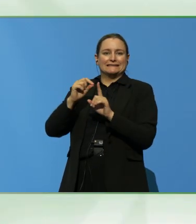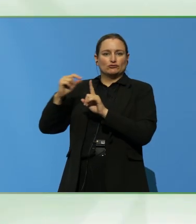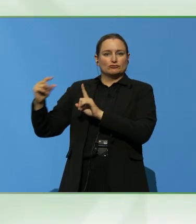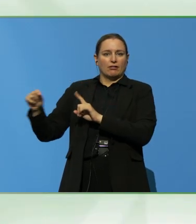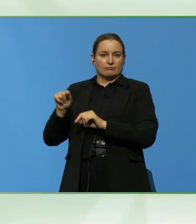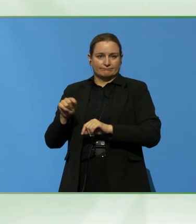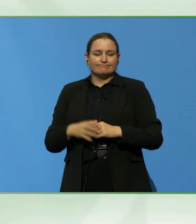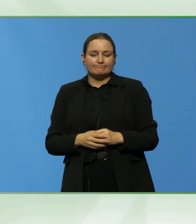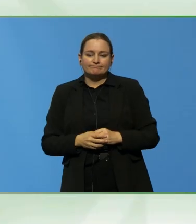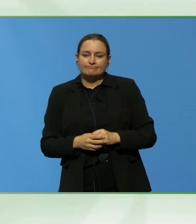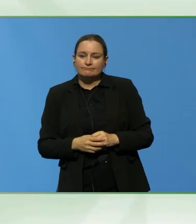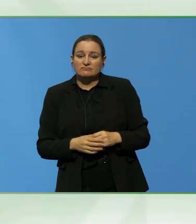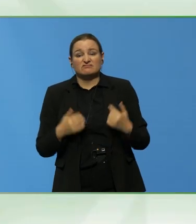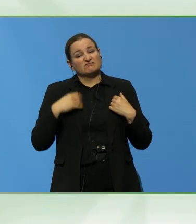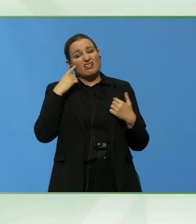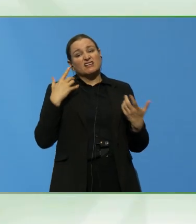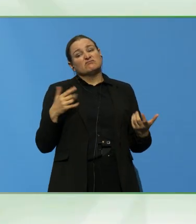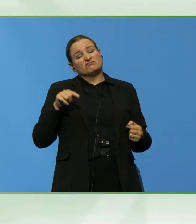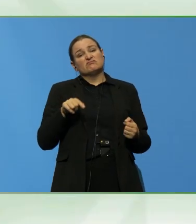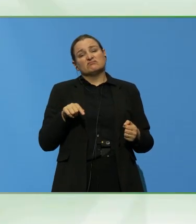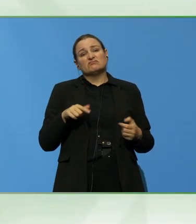think it's also inclusion.